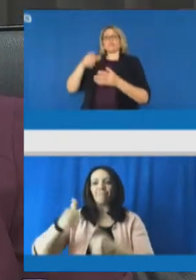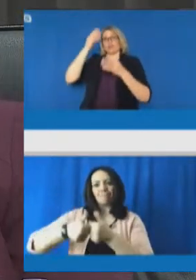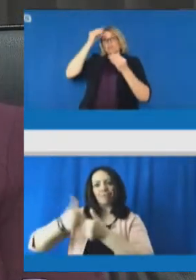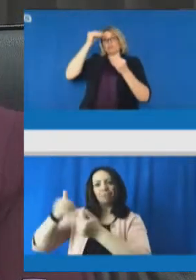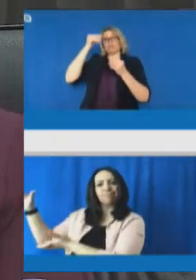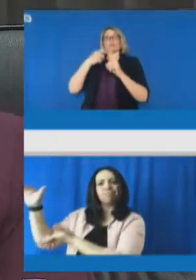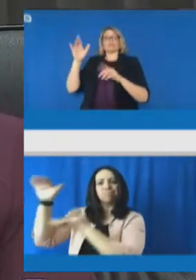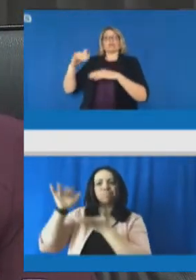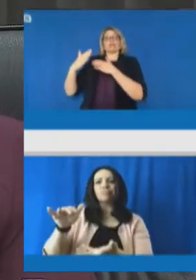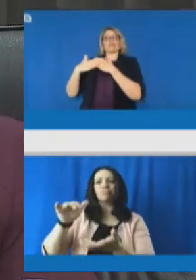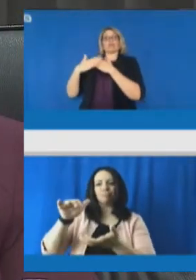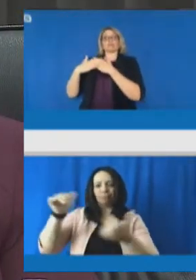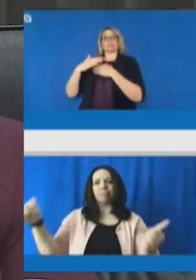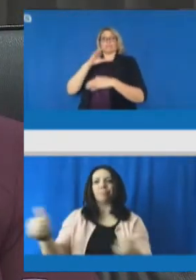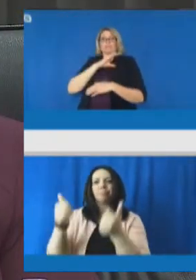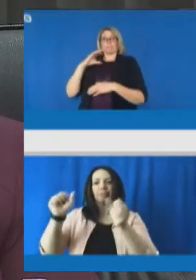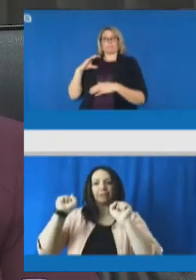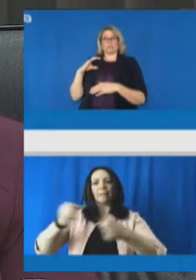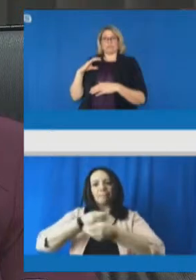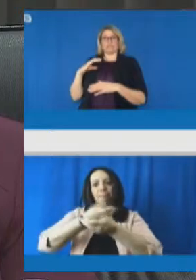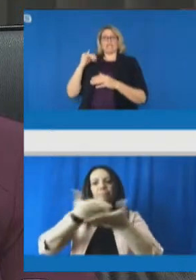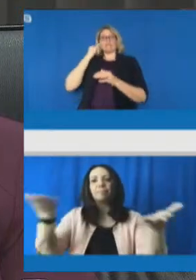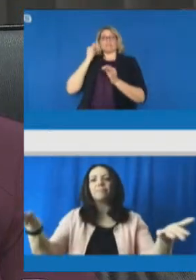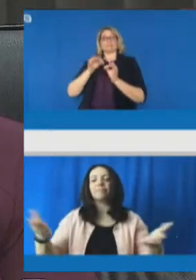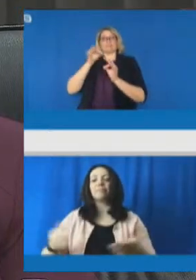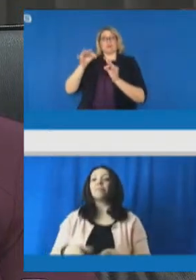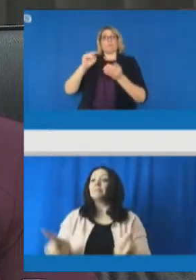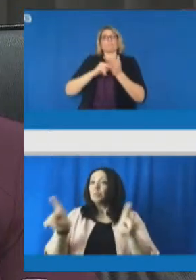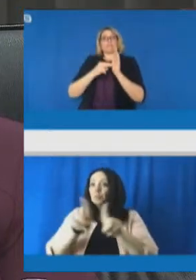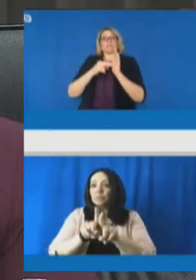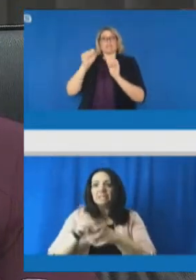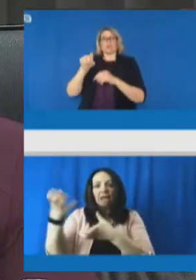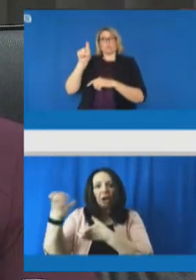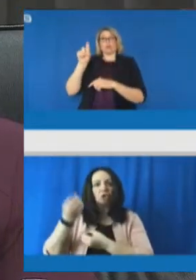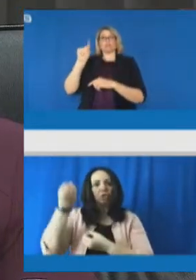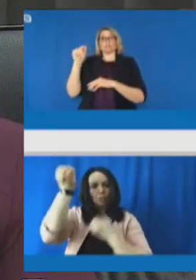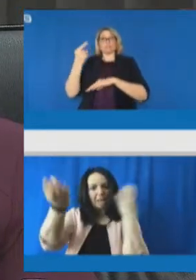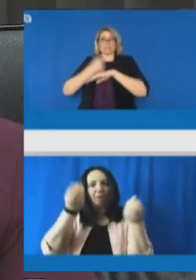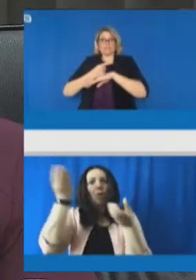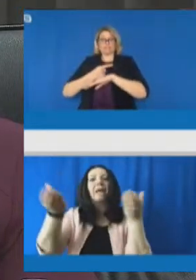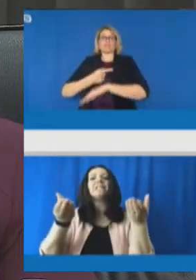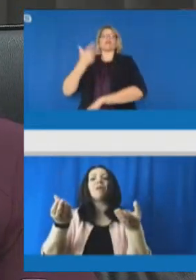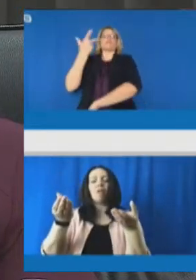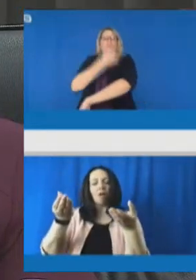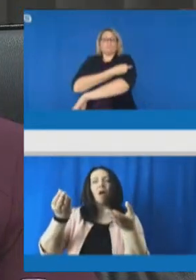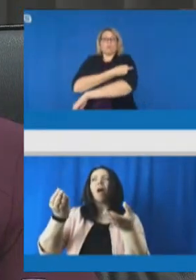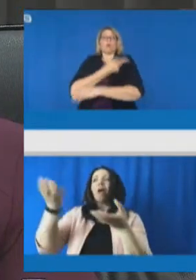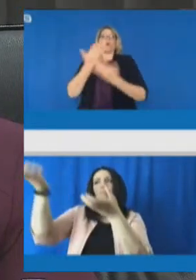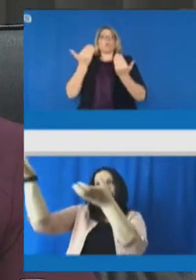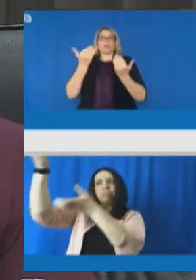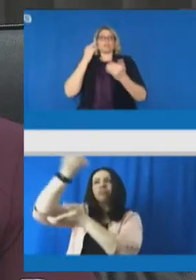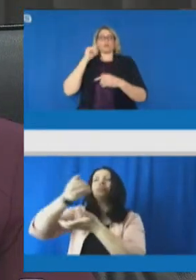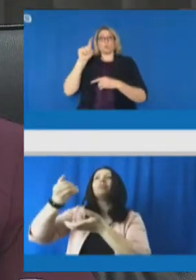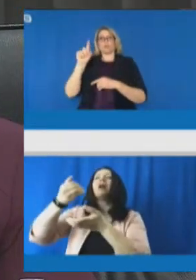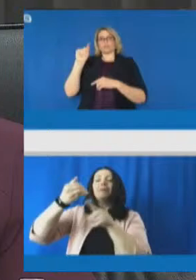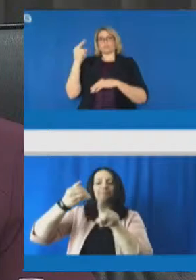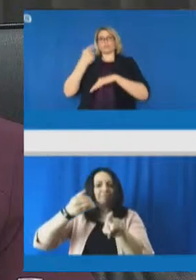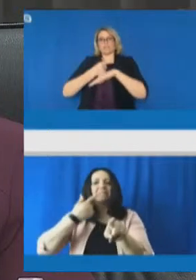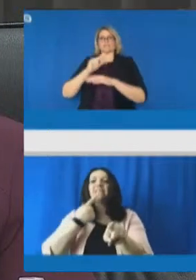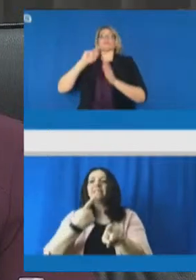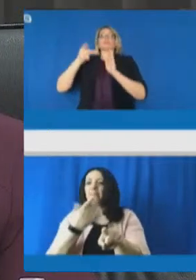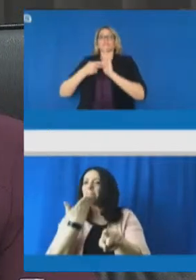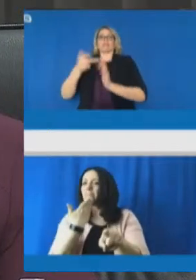During March, New Brunswick will receive our first shipment of 10,500 doses of the AstraZeneca vaccine recently approved for use in